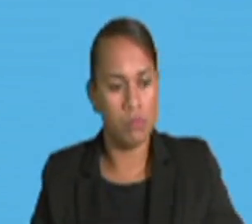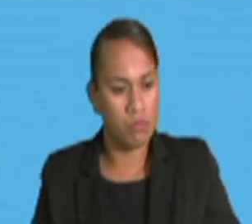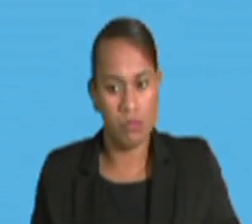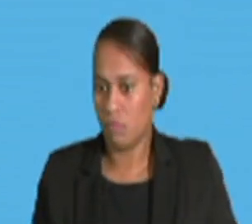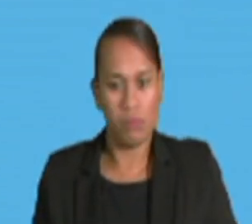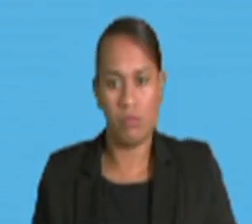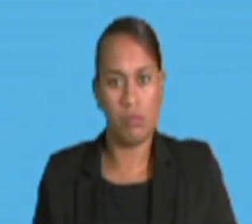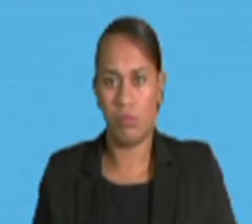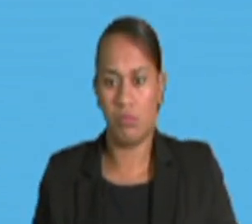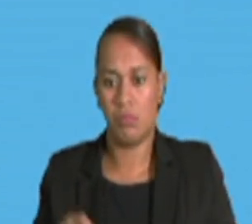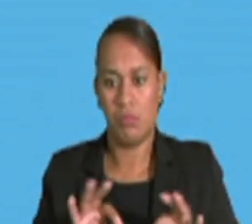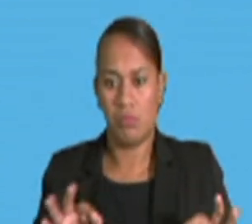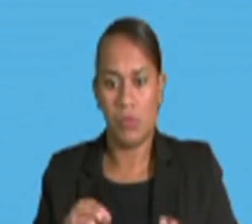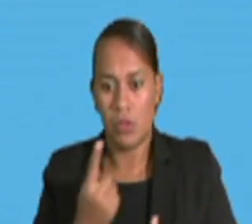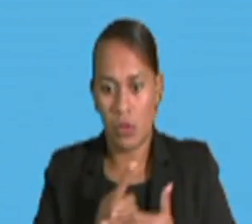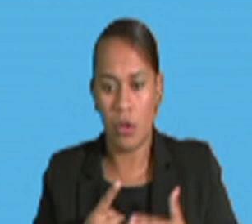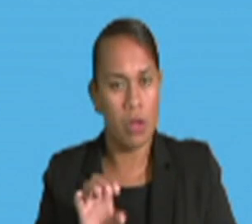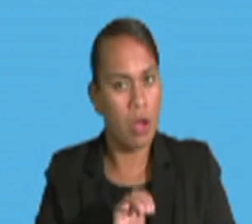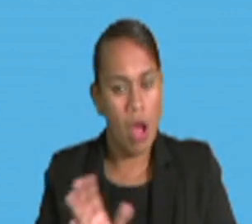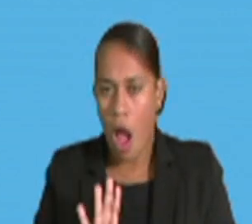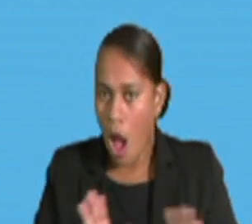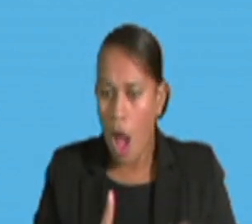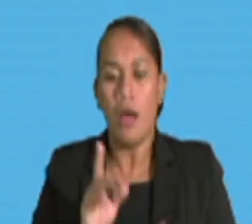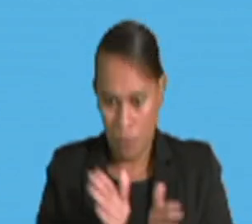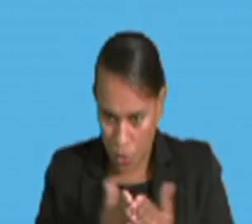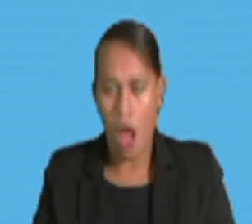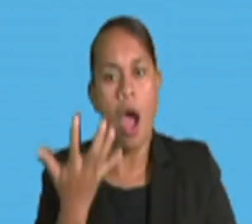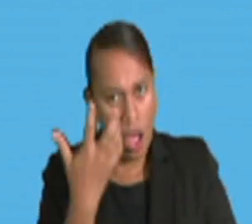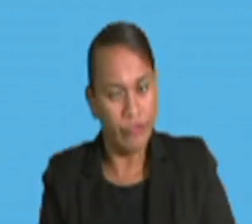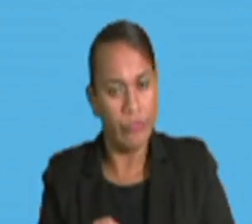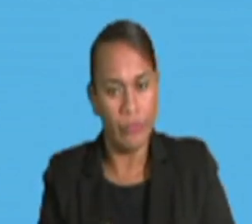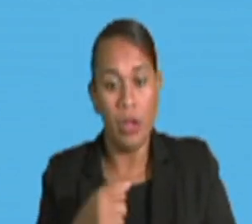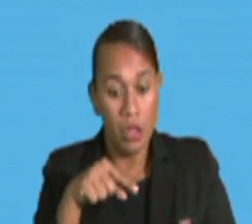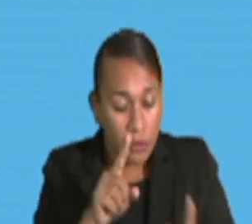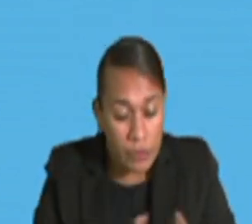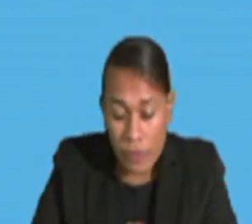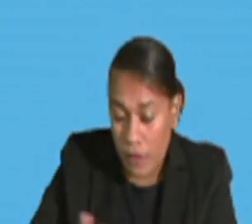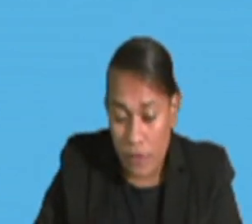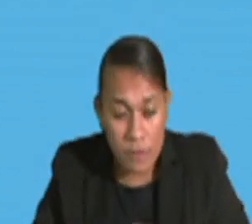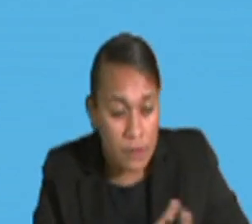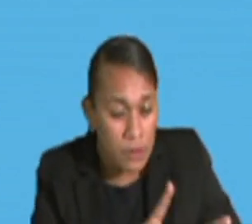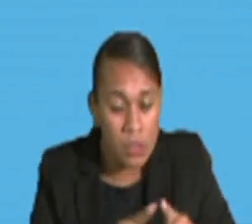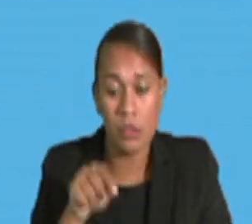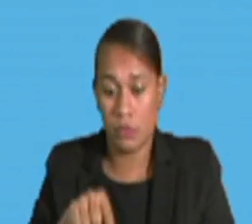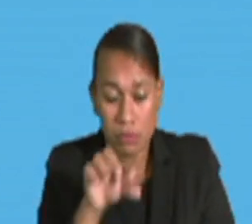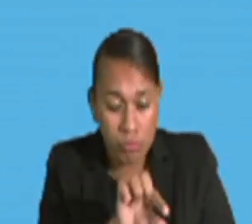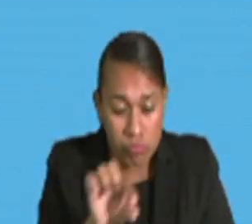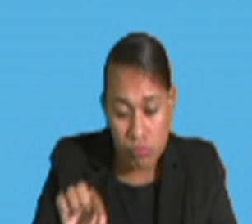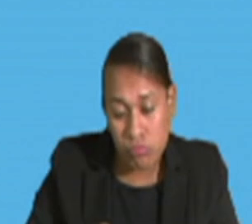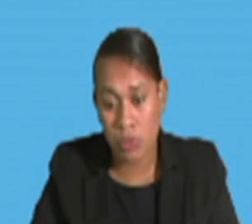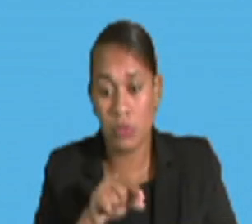books, and these books simply come equipped with a new range of security features. The biodata page, for